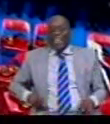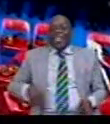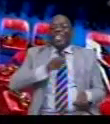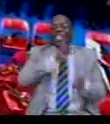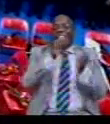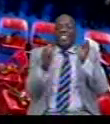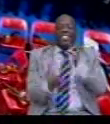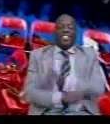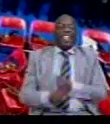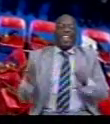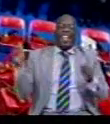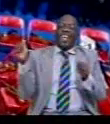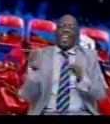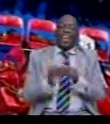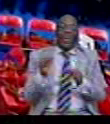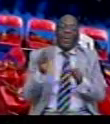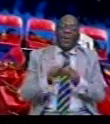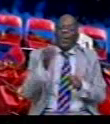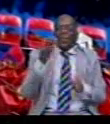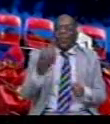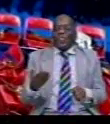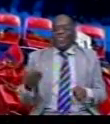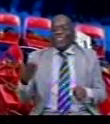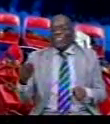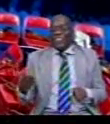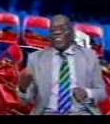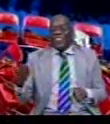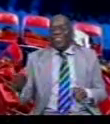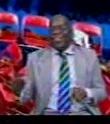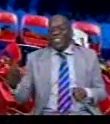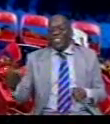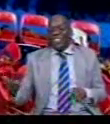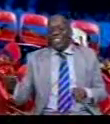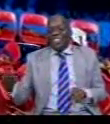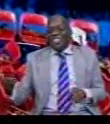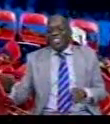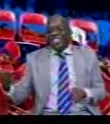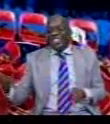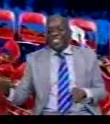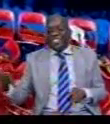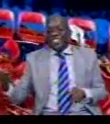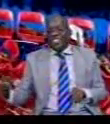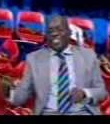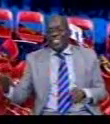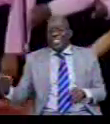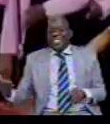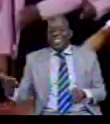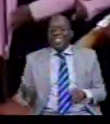Changes everything. Changes everything. Changes everything. Changes everything. Changes everything. Changes everything.